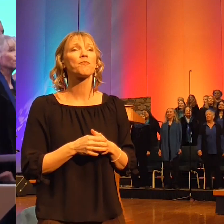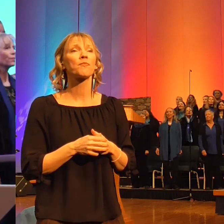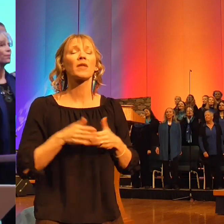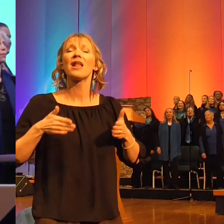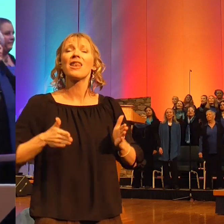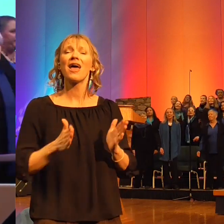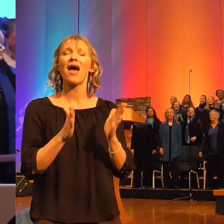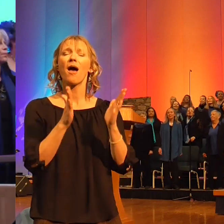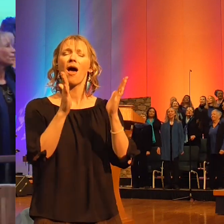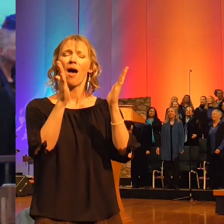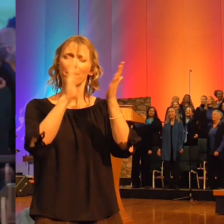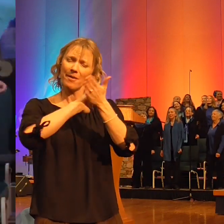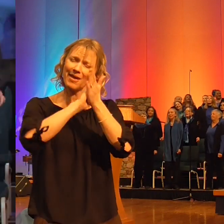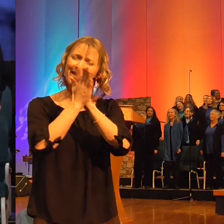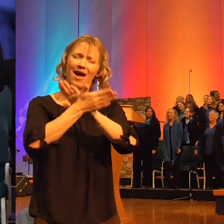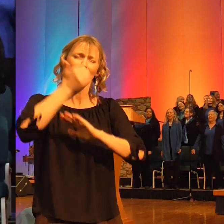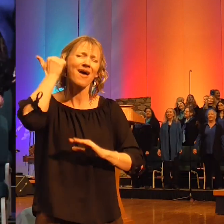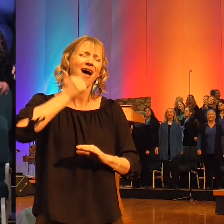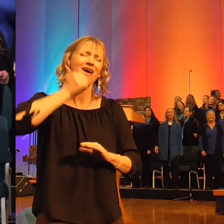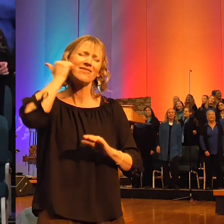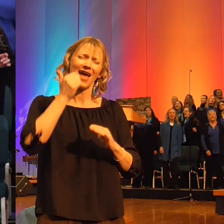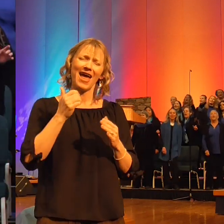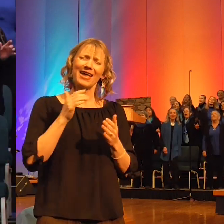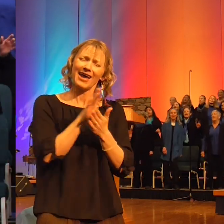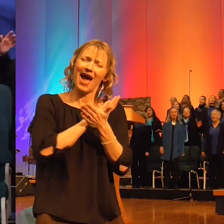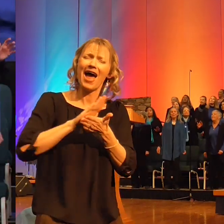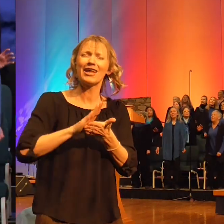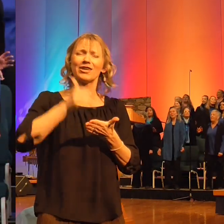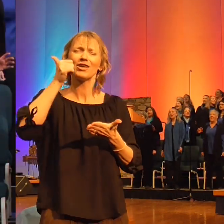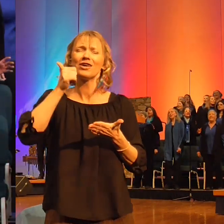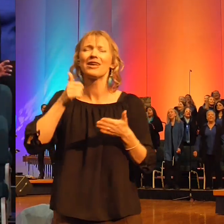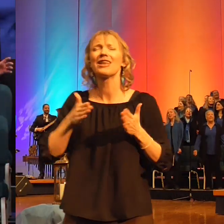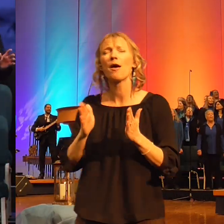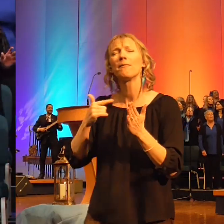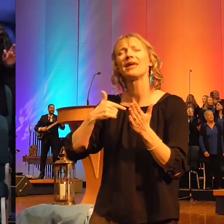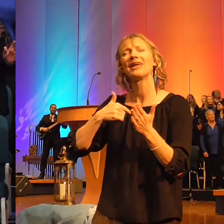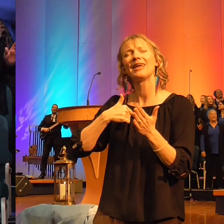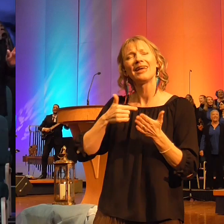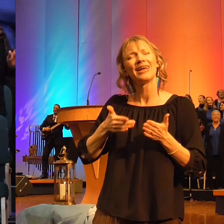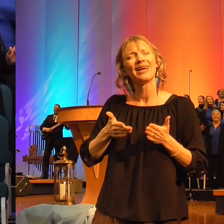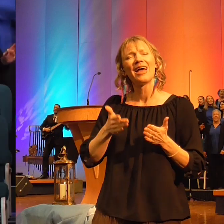Oh, let me be each day a little kinder.